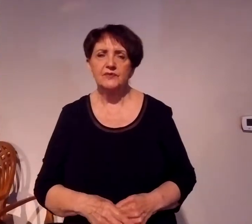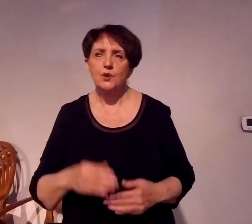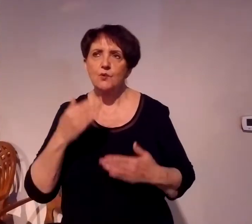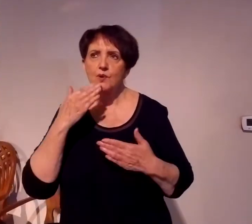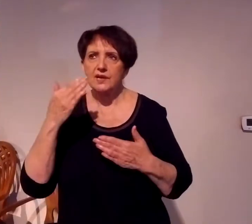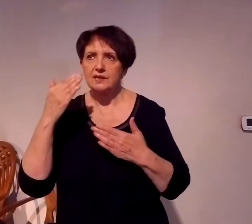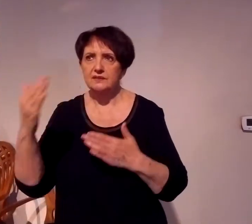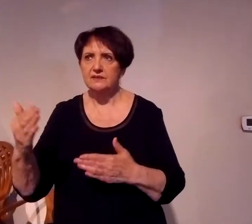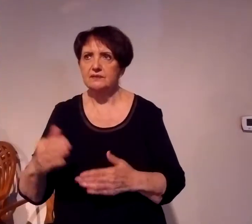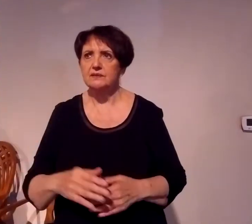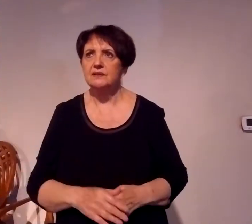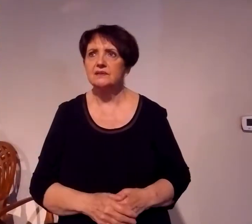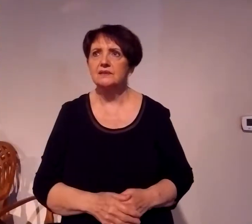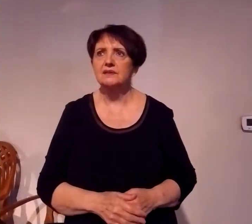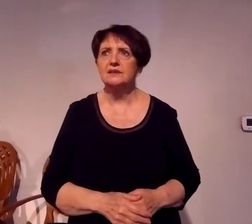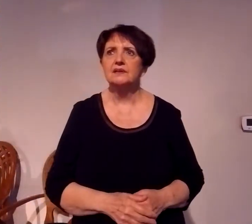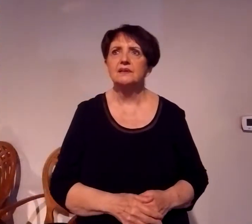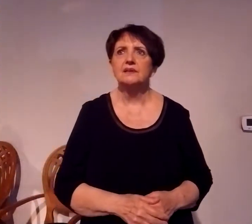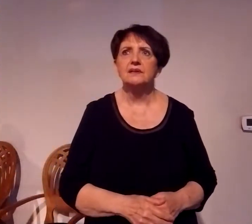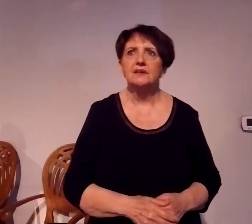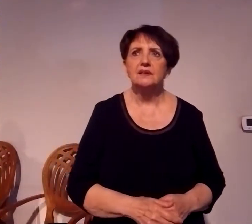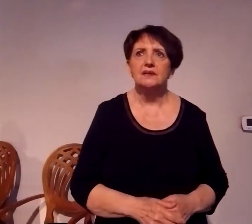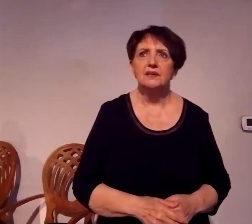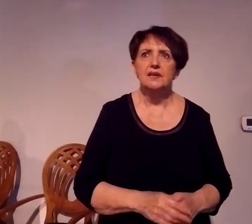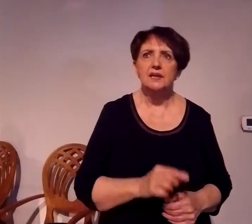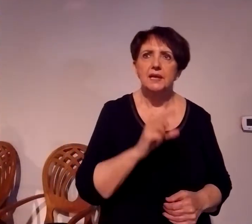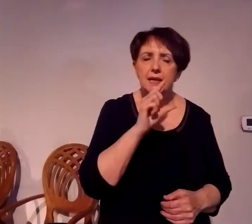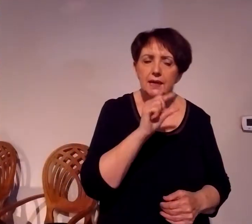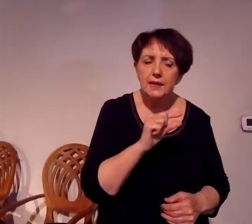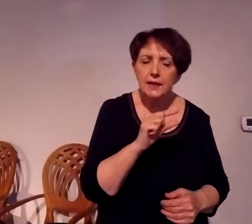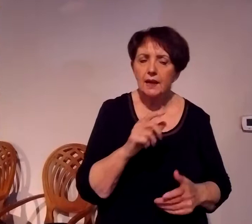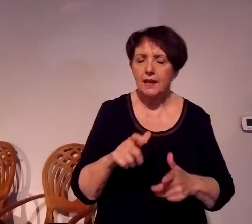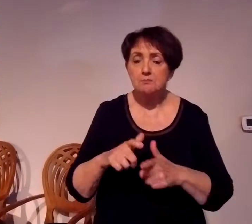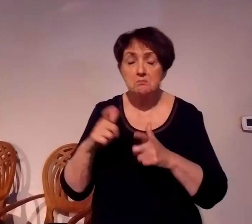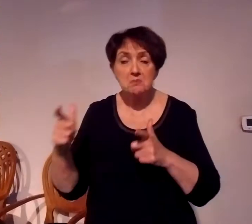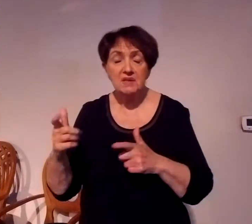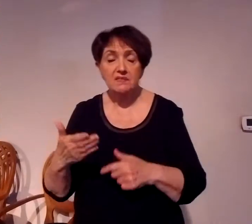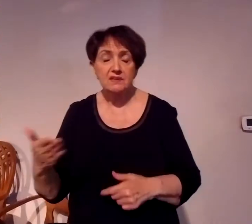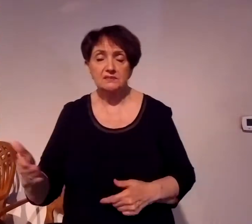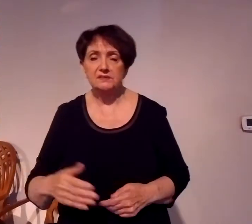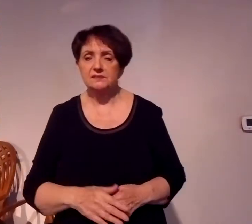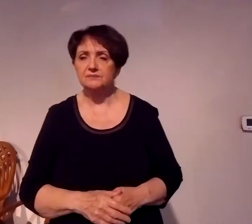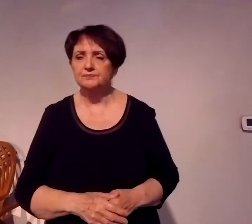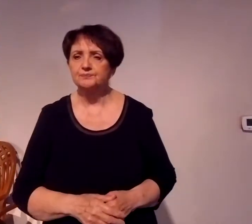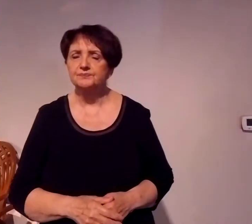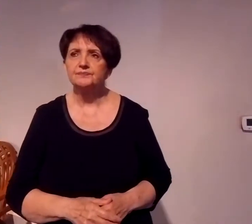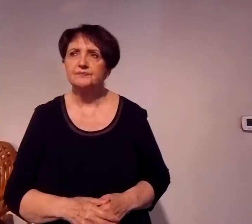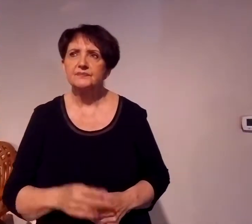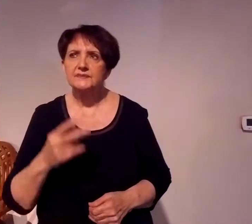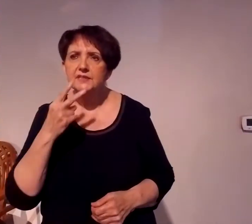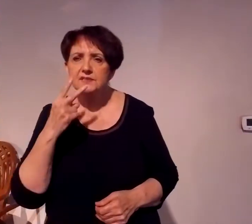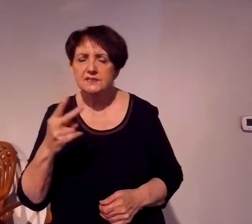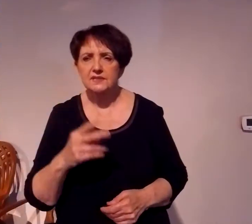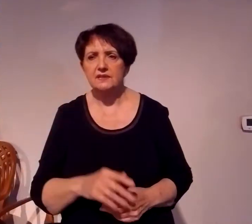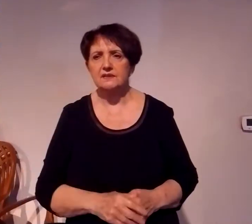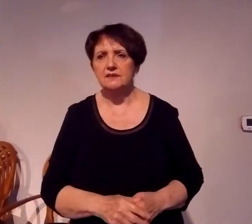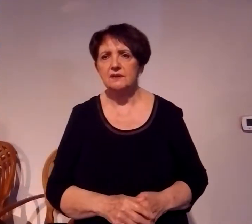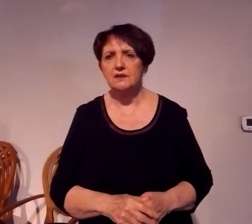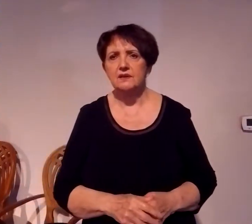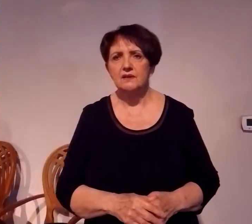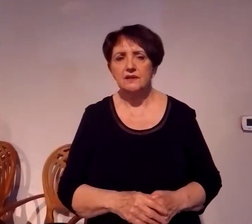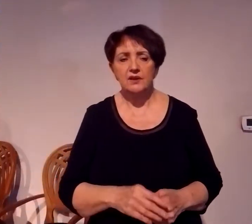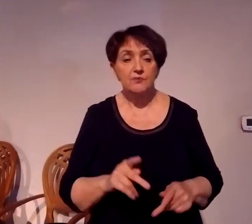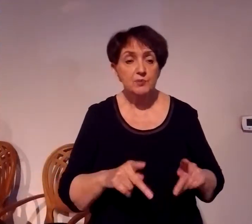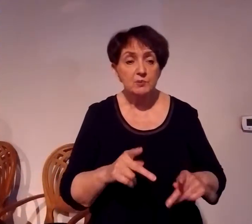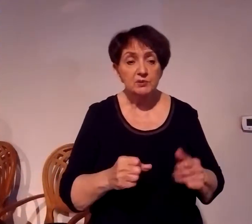Gratitude. Little and big stuff. Little and big stuff. To see it when people